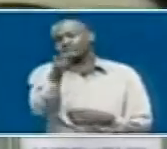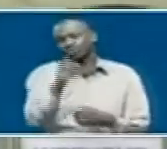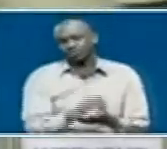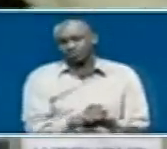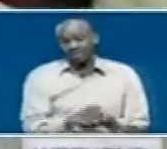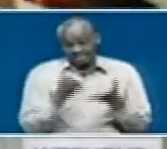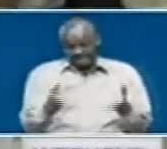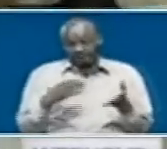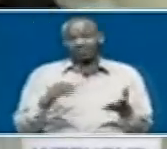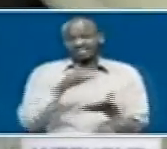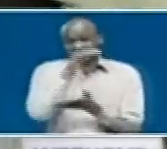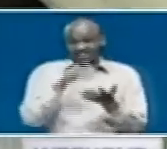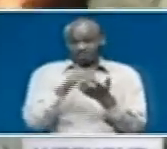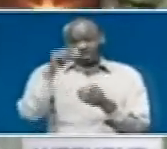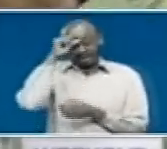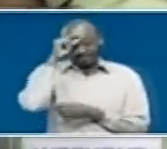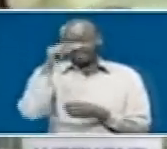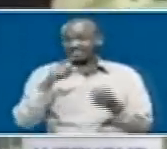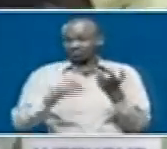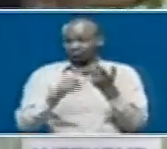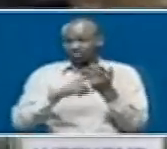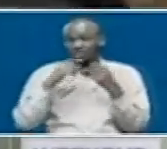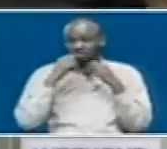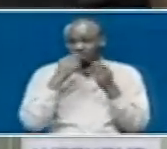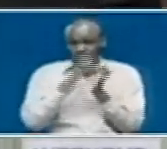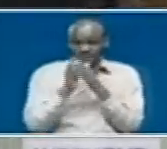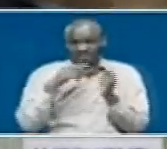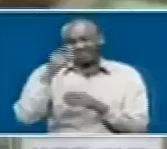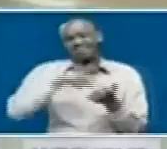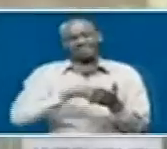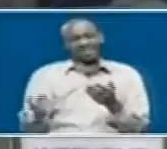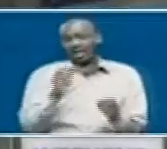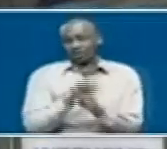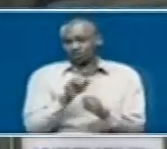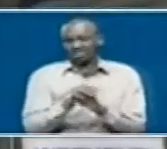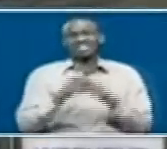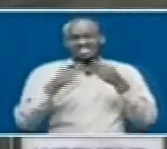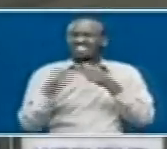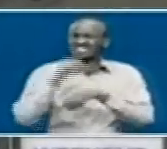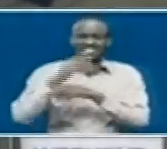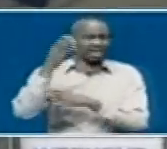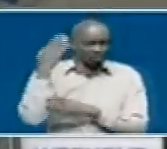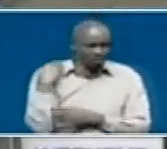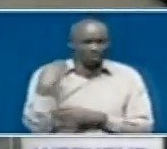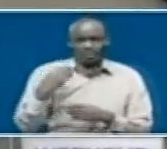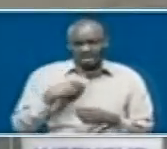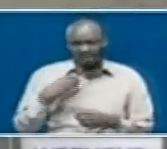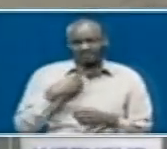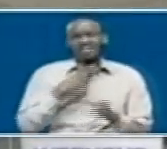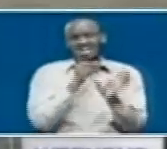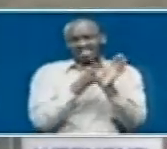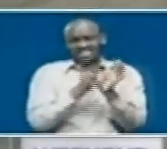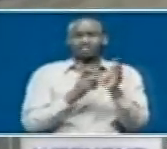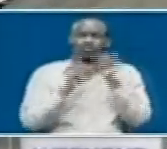of the central government, and statistics suggest it is failing miserably. Only 6 days ago, a Russian tourist was murdered